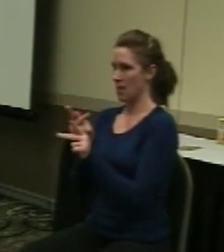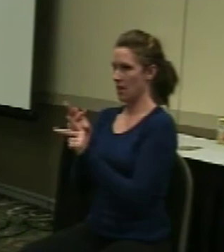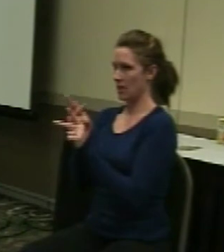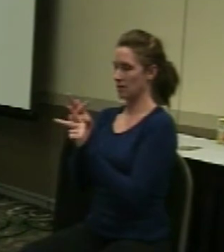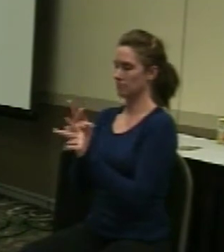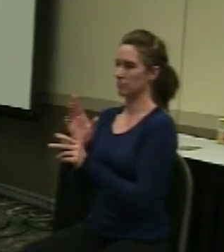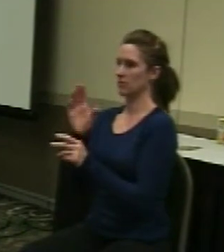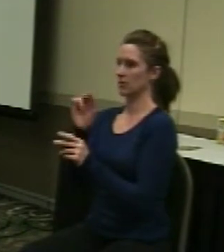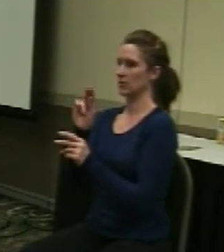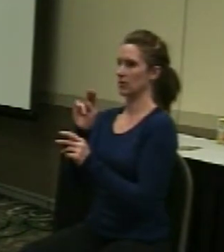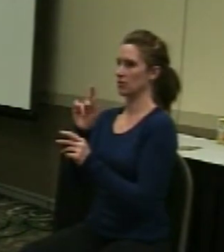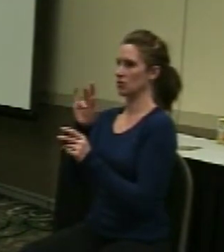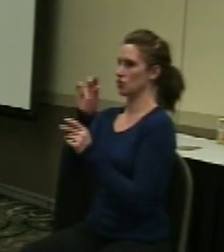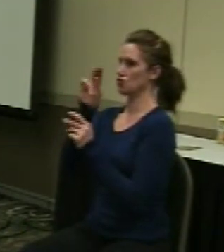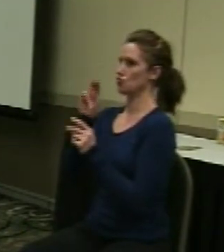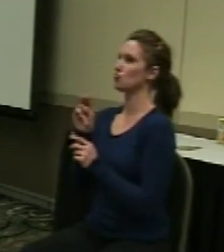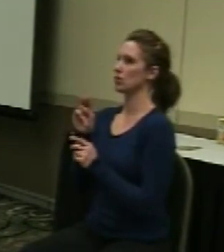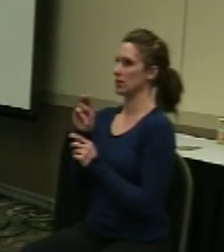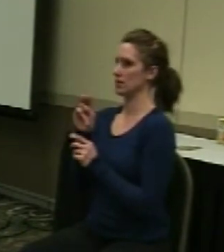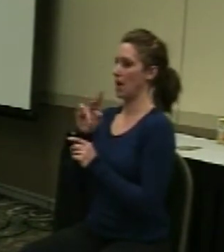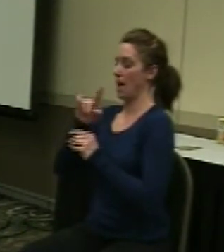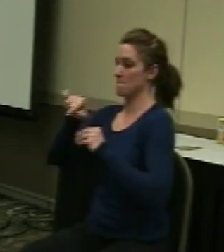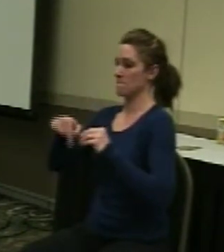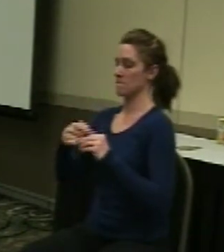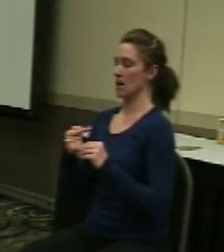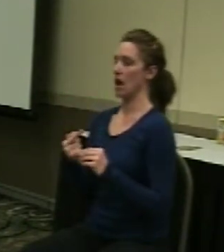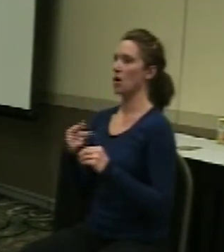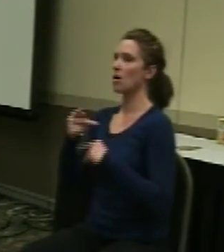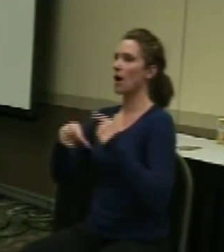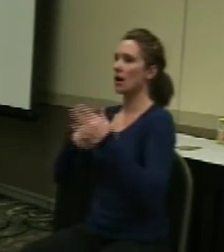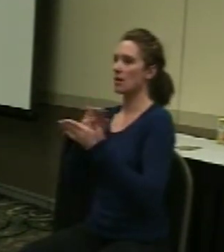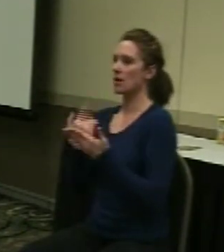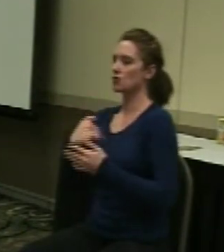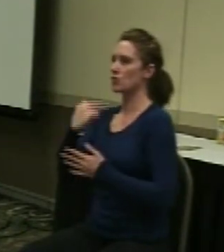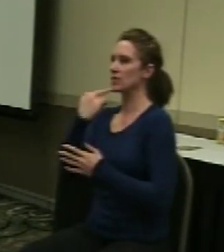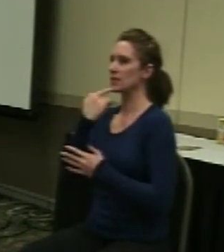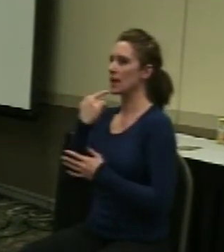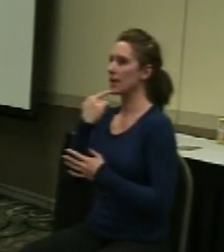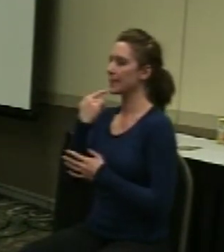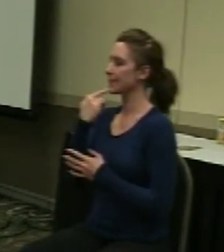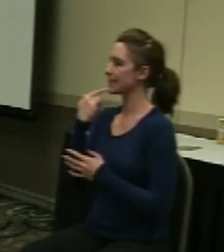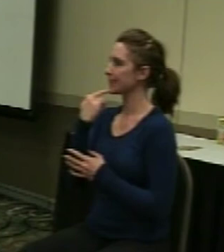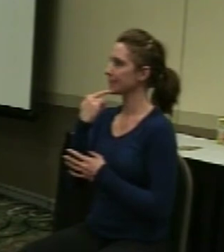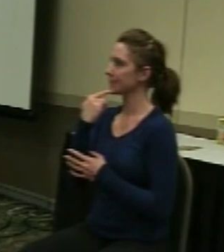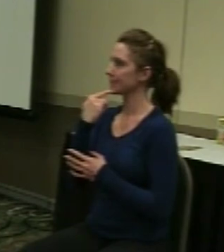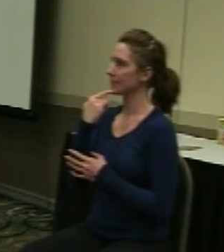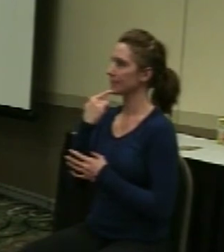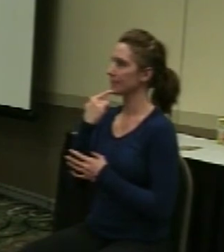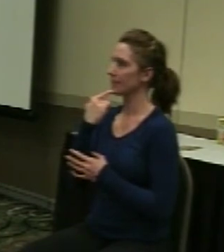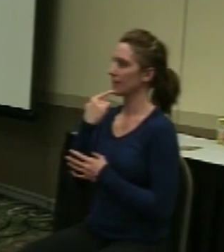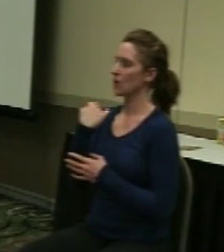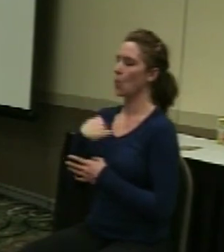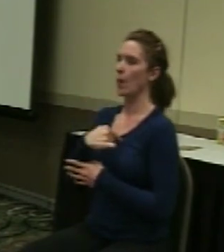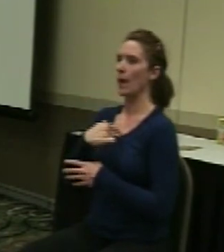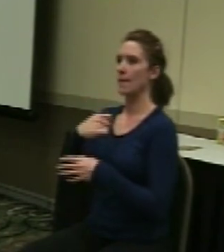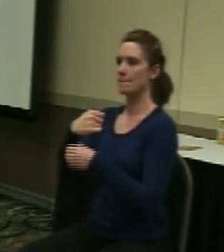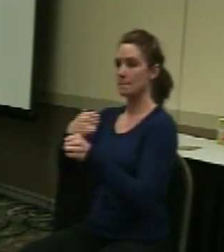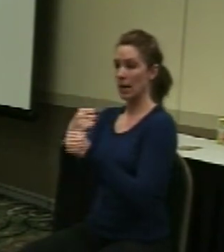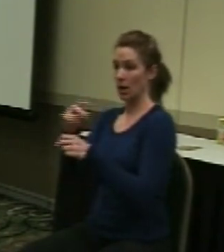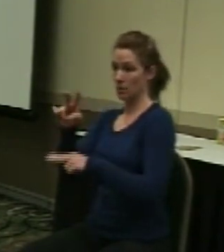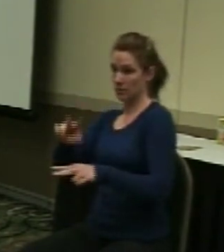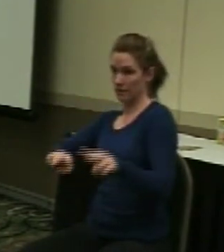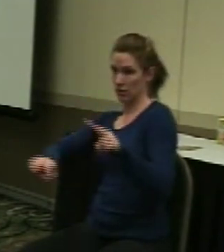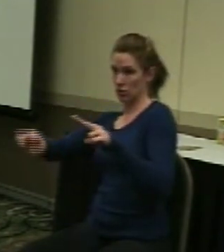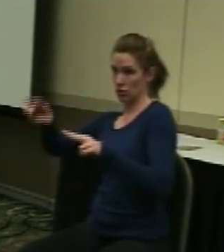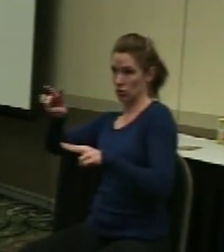conclusions about the kinds of things we say. We are making